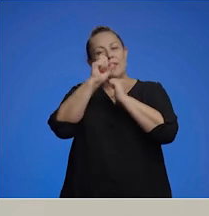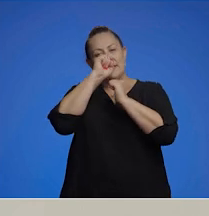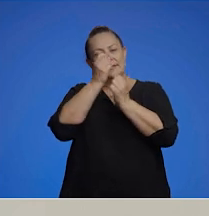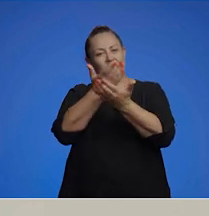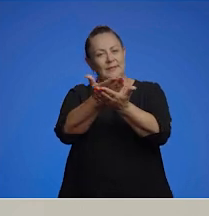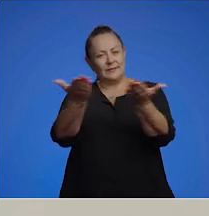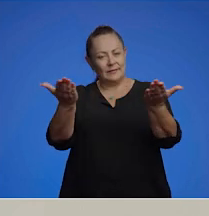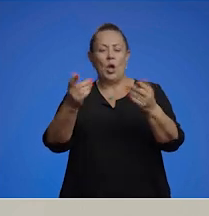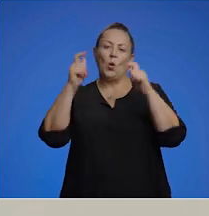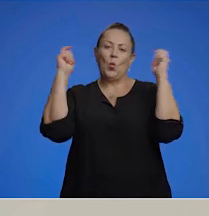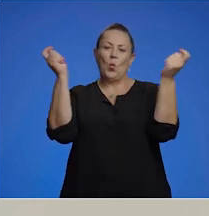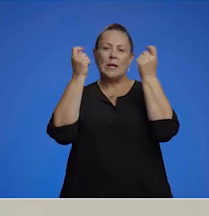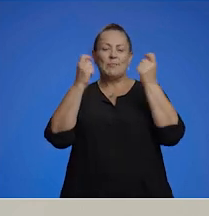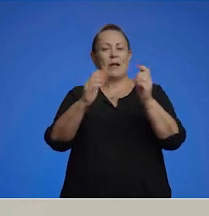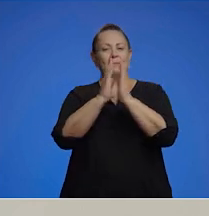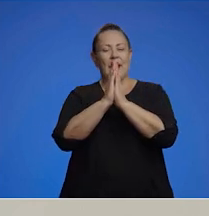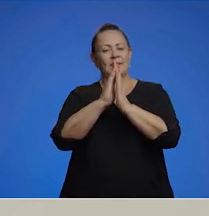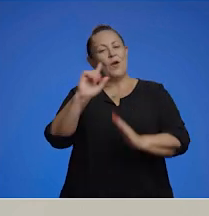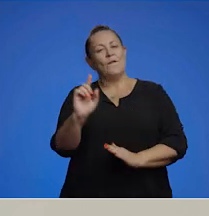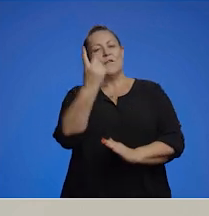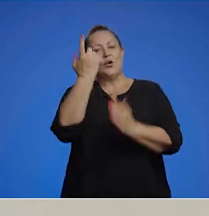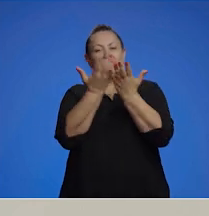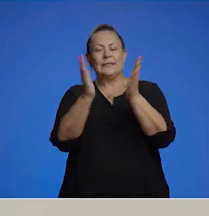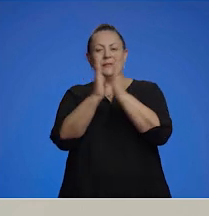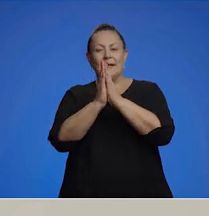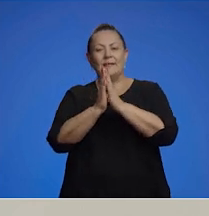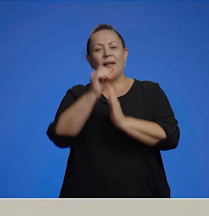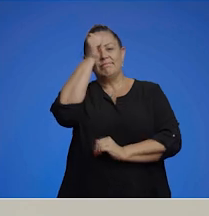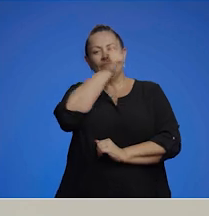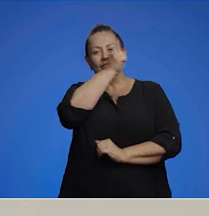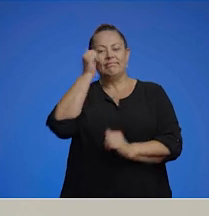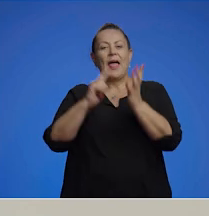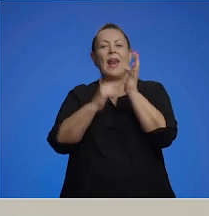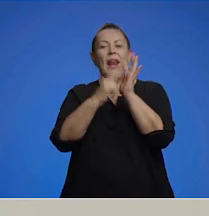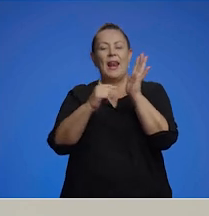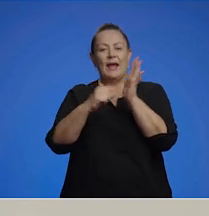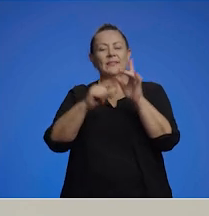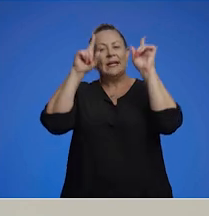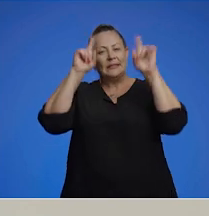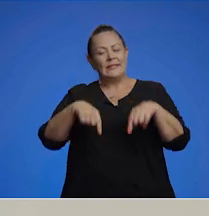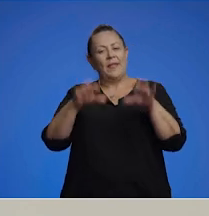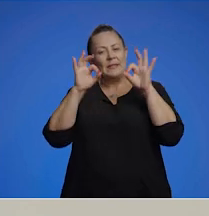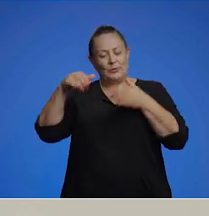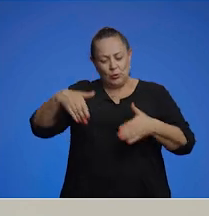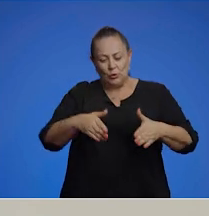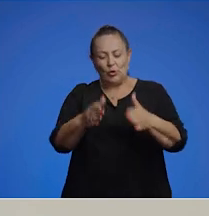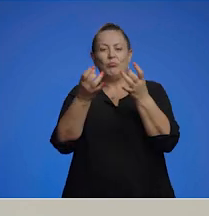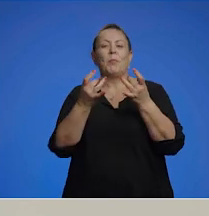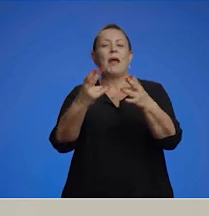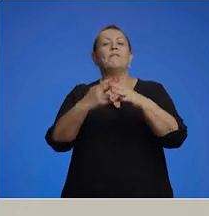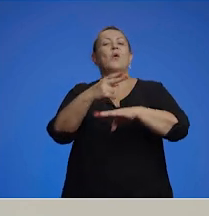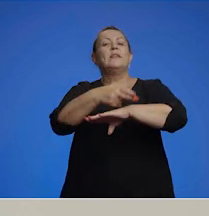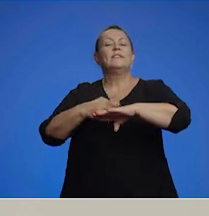and sisters, we celebrate this Mass on the first Sunday of Lent, beginning our sacred journey of preparation for